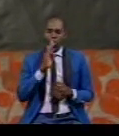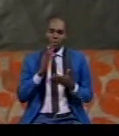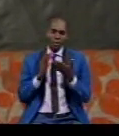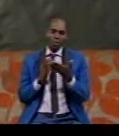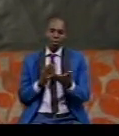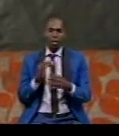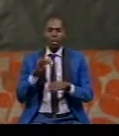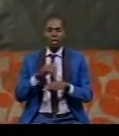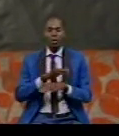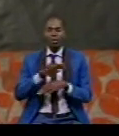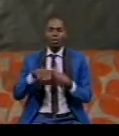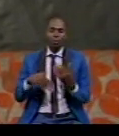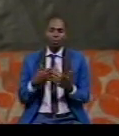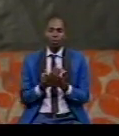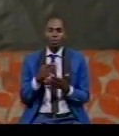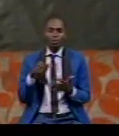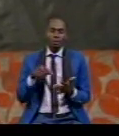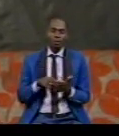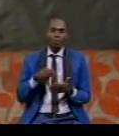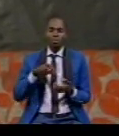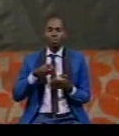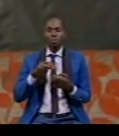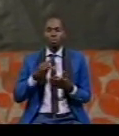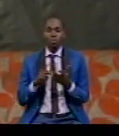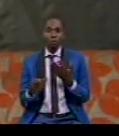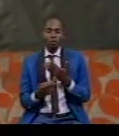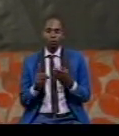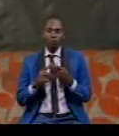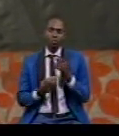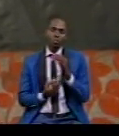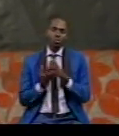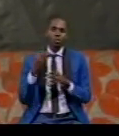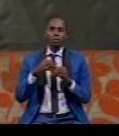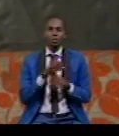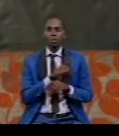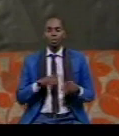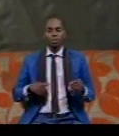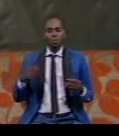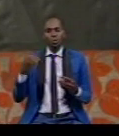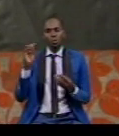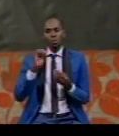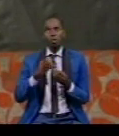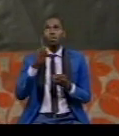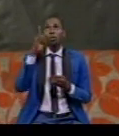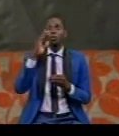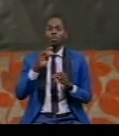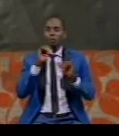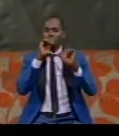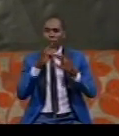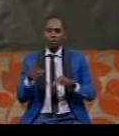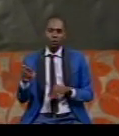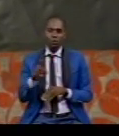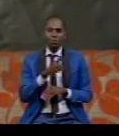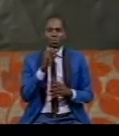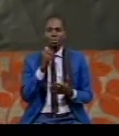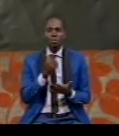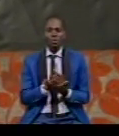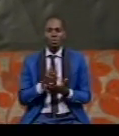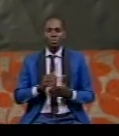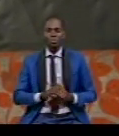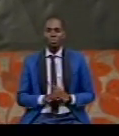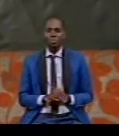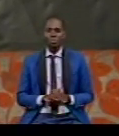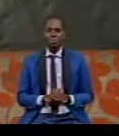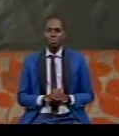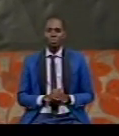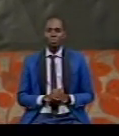we confess our sins, he is faithful and just